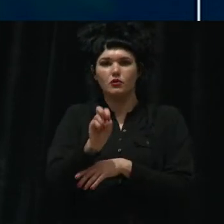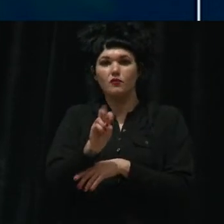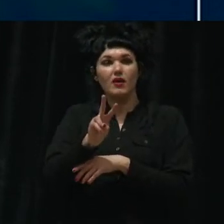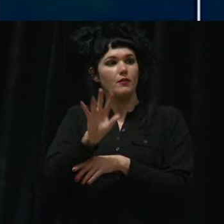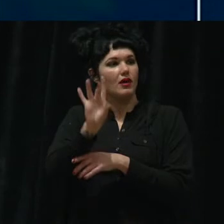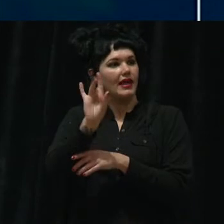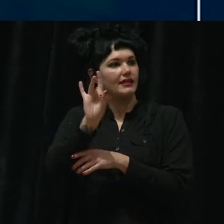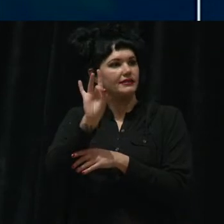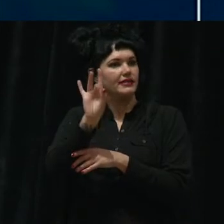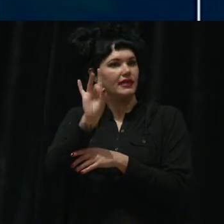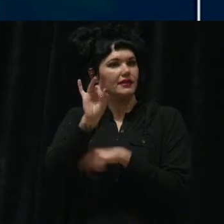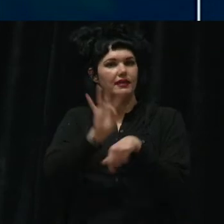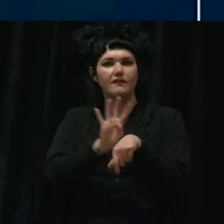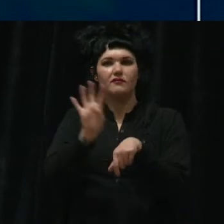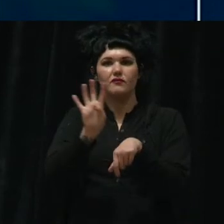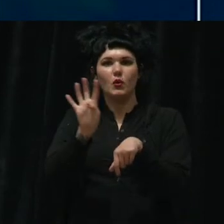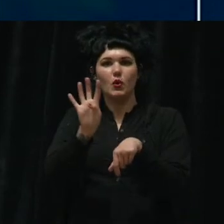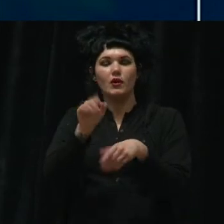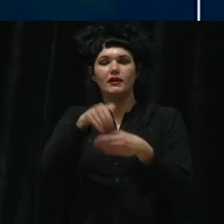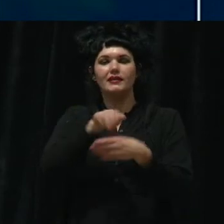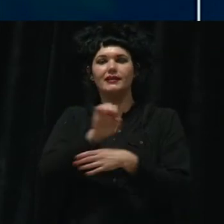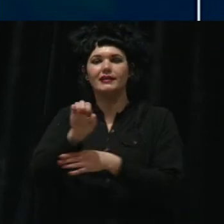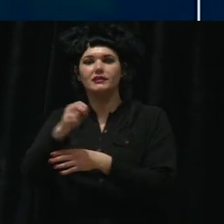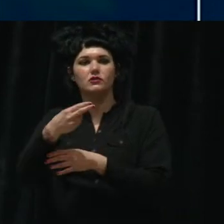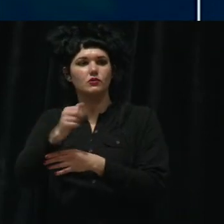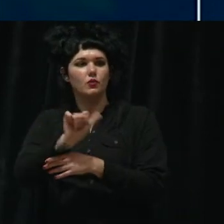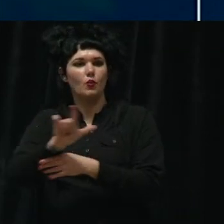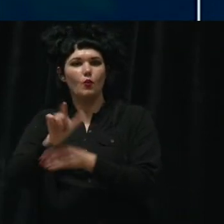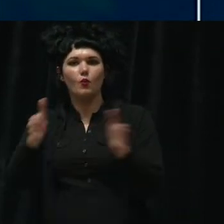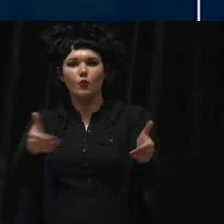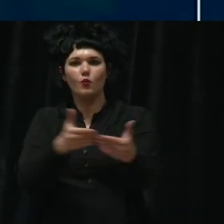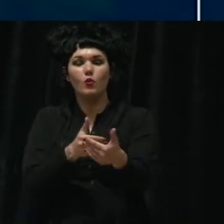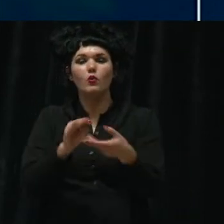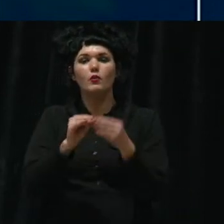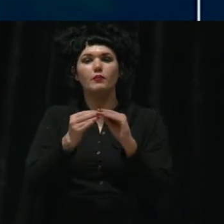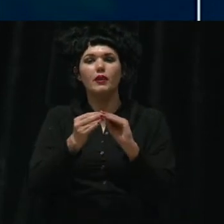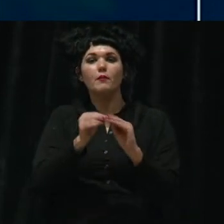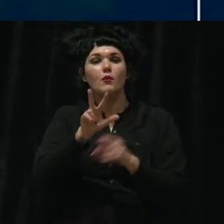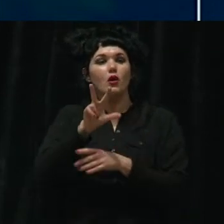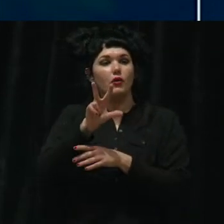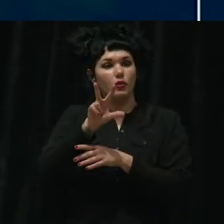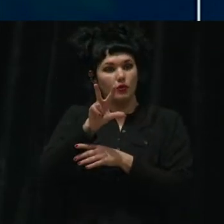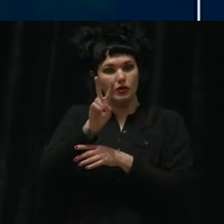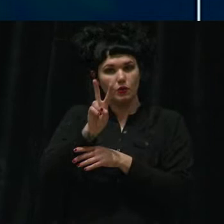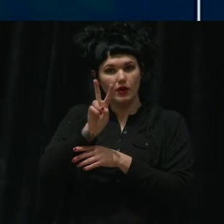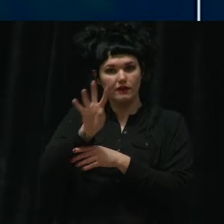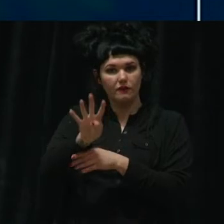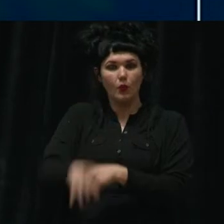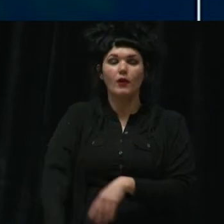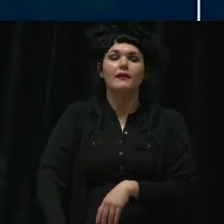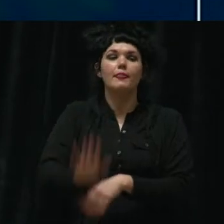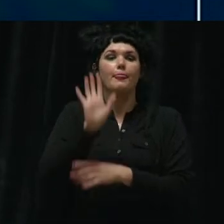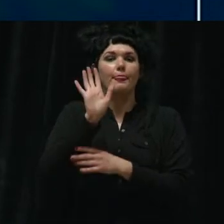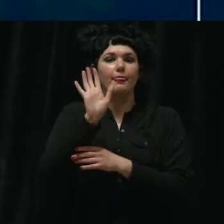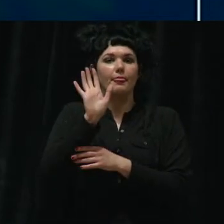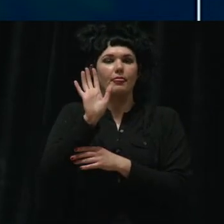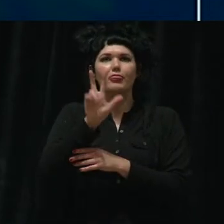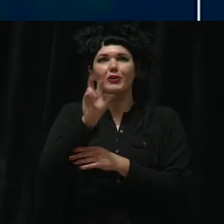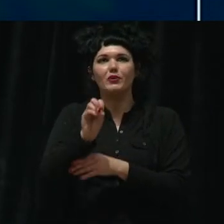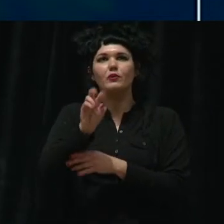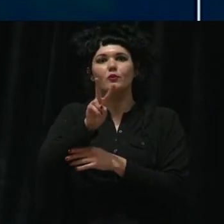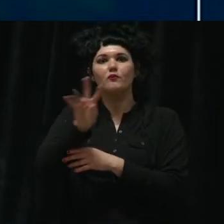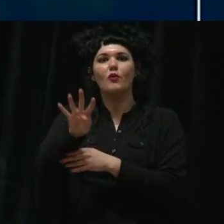at 4 p.m. in East Hall in room 3024. This award